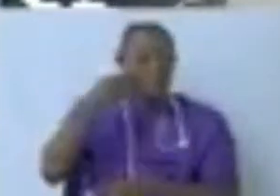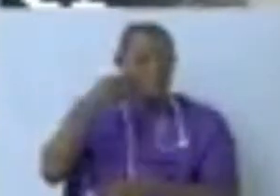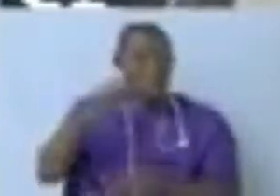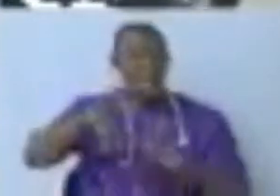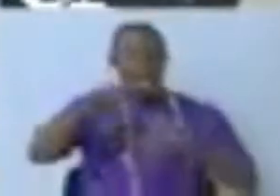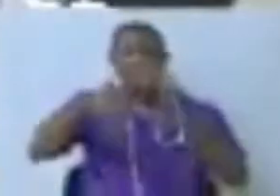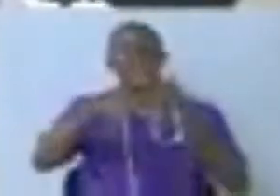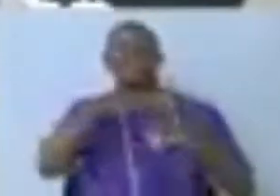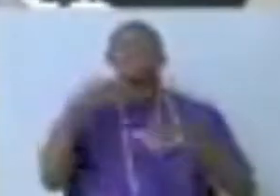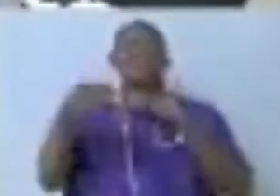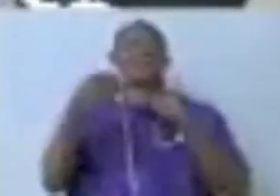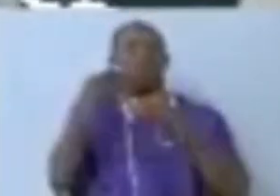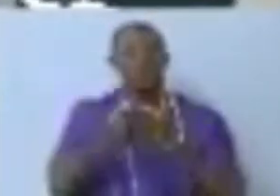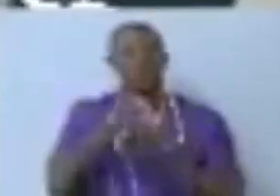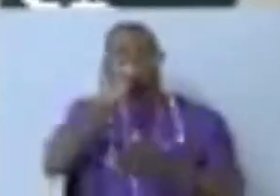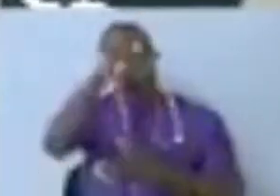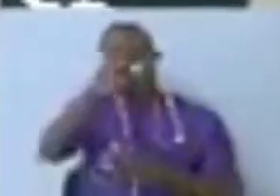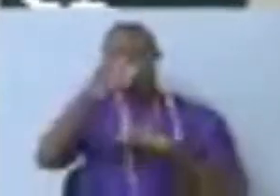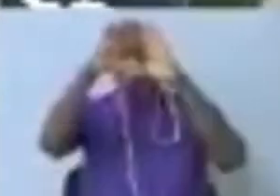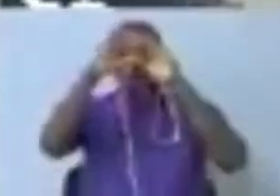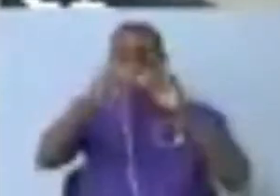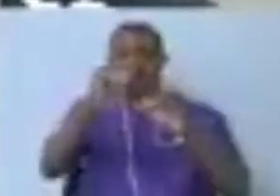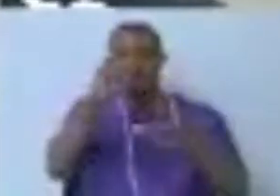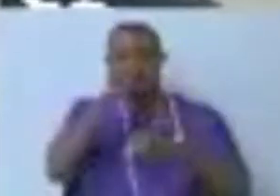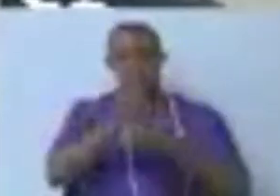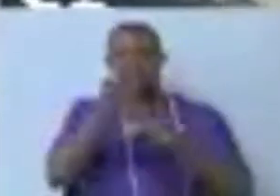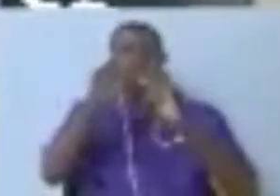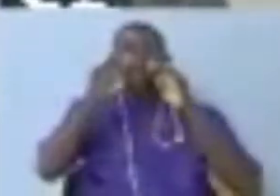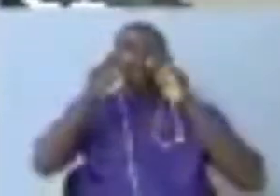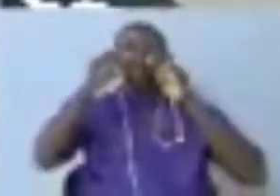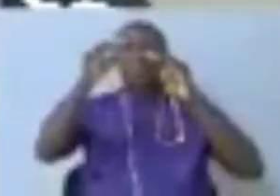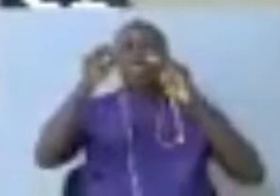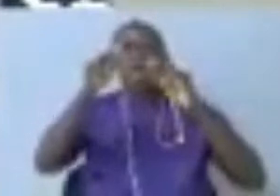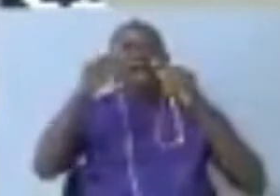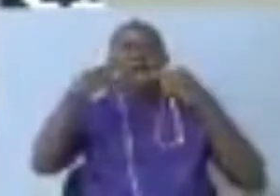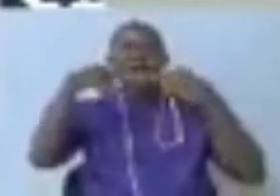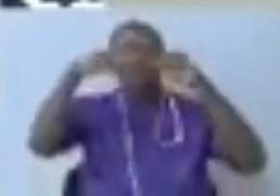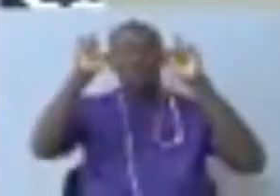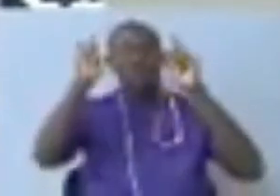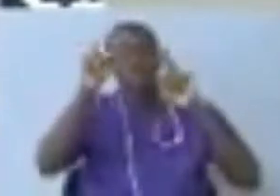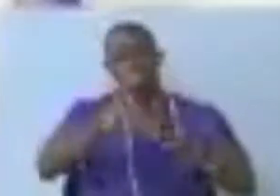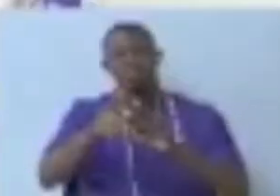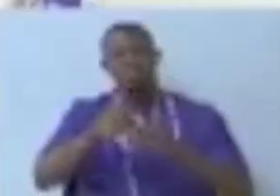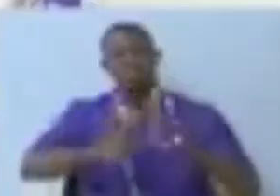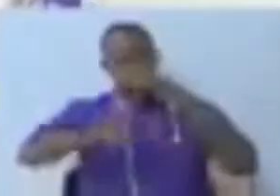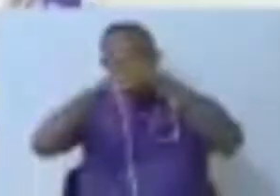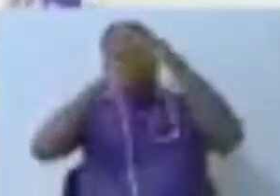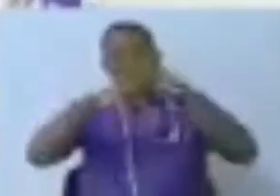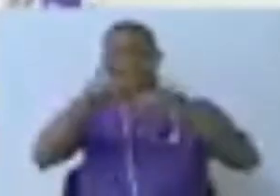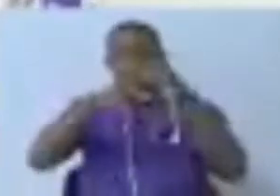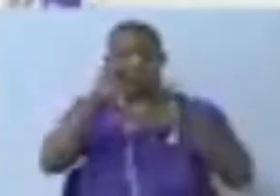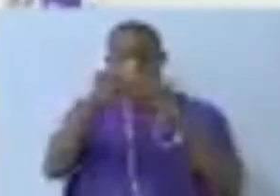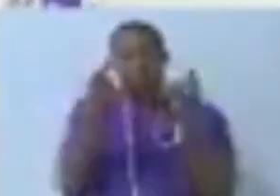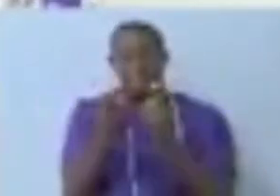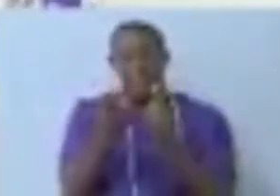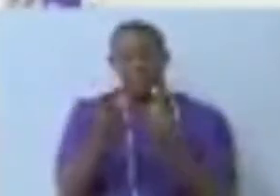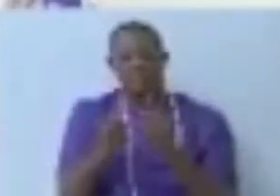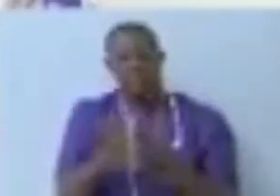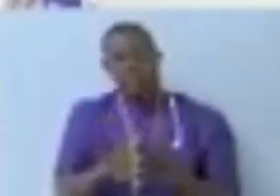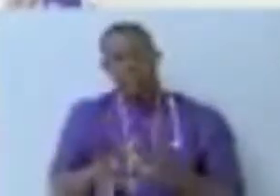executions, your office issued press releases justifying it. Well, according to what I have seen on the paper.